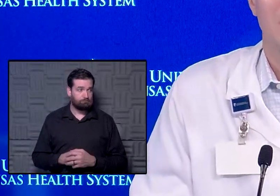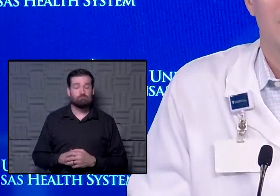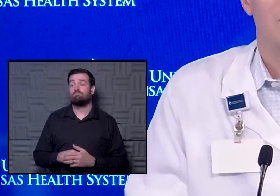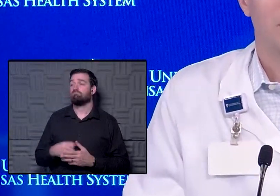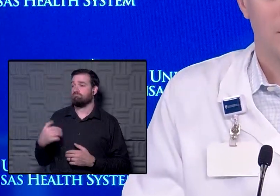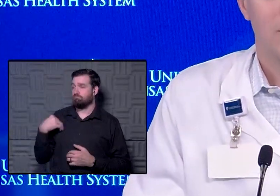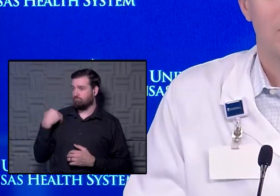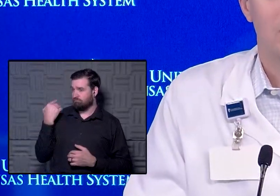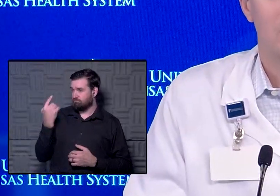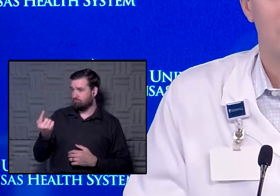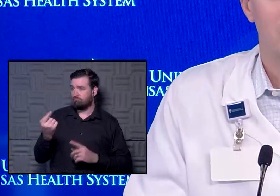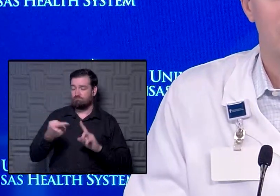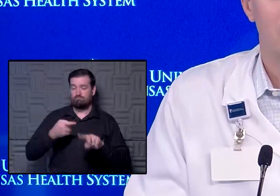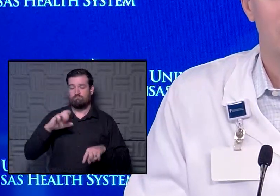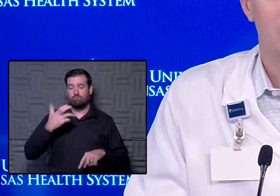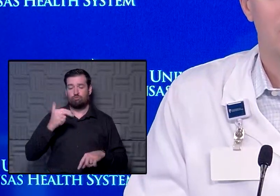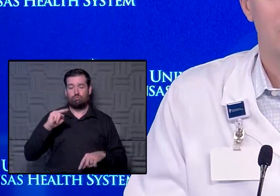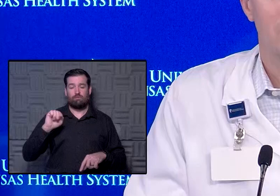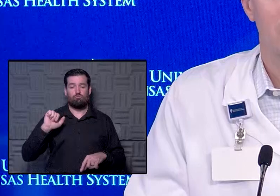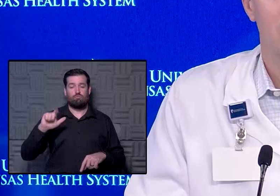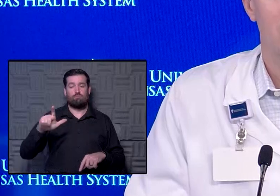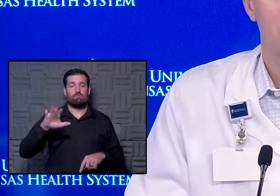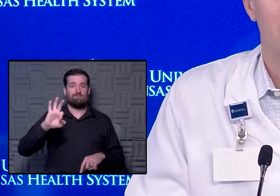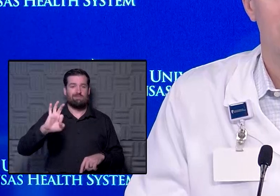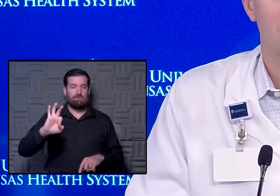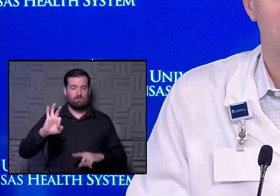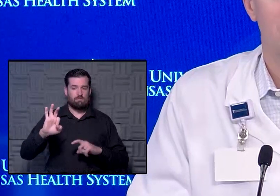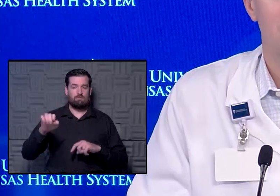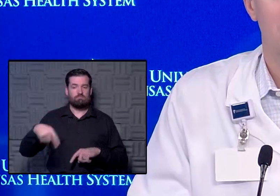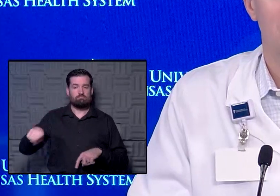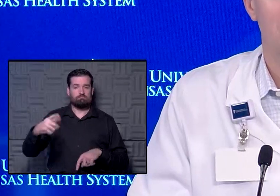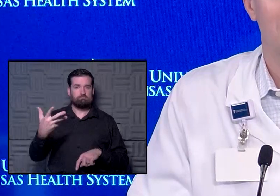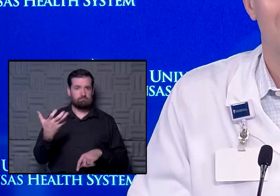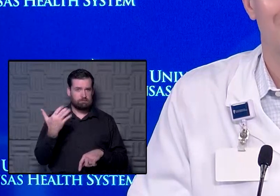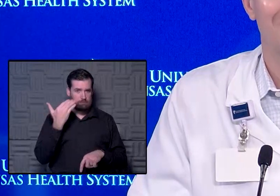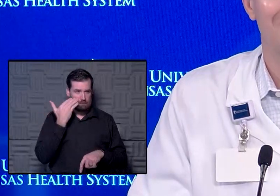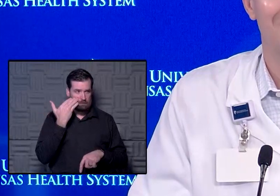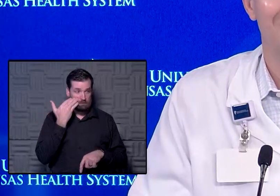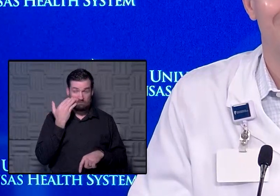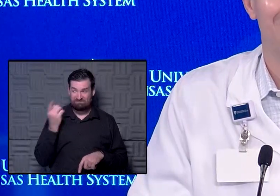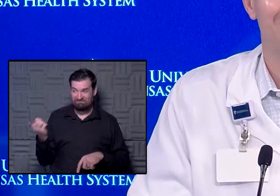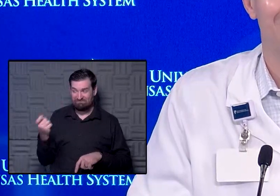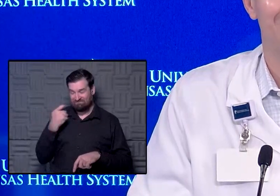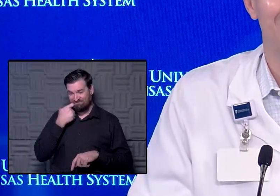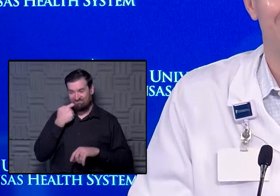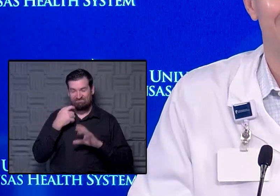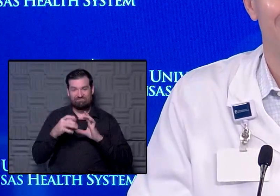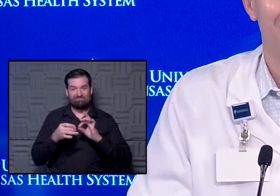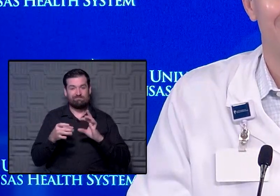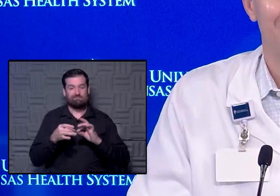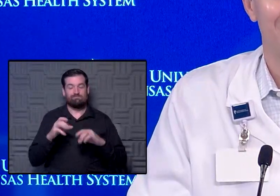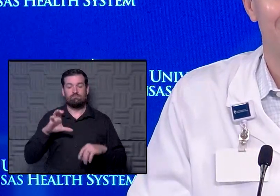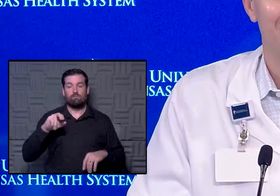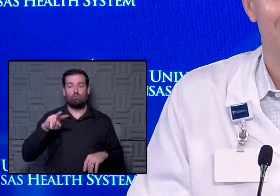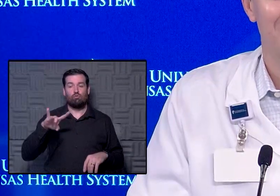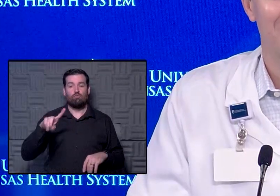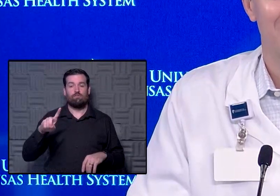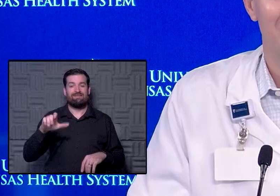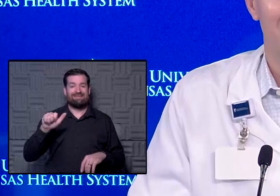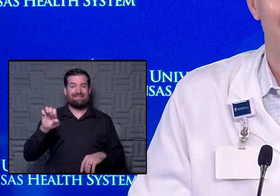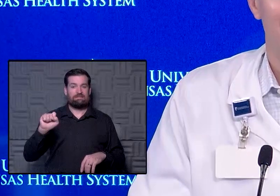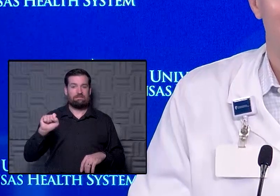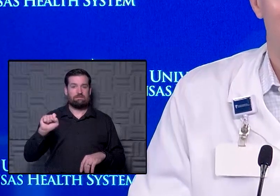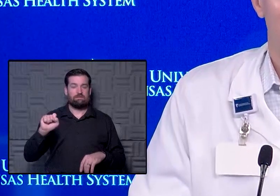I do have one from Channel 9. They want to know, which you just kind of said, are COVID cases